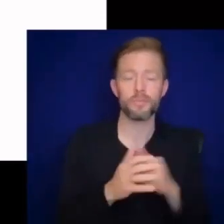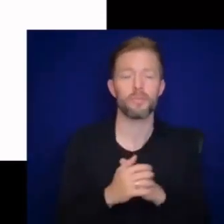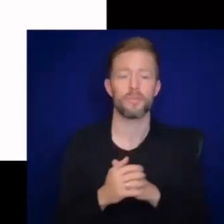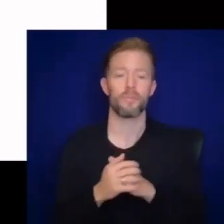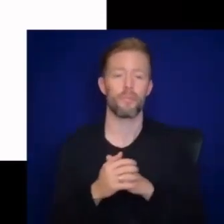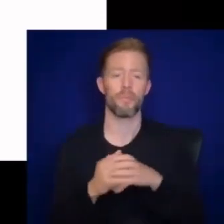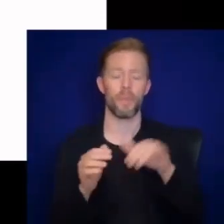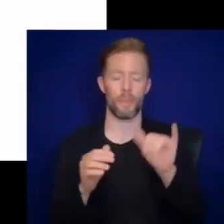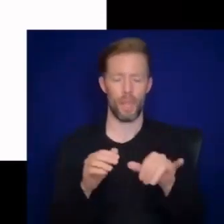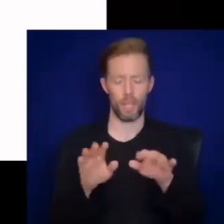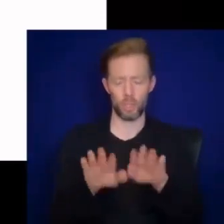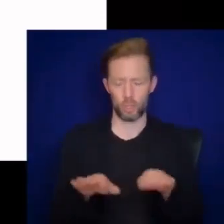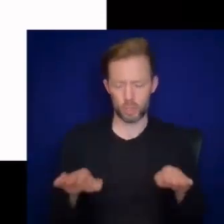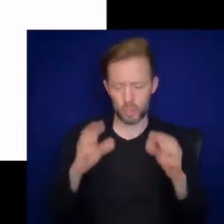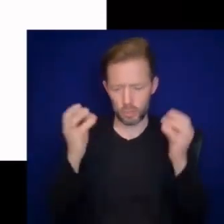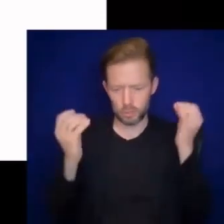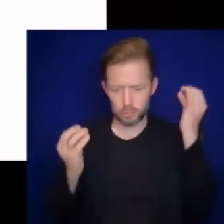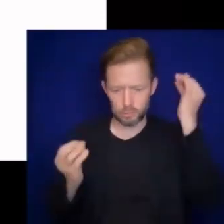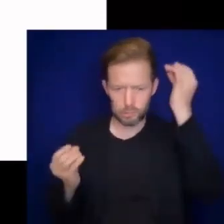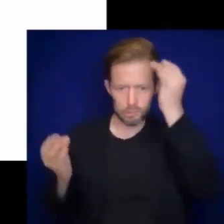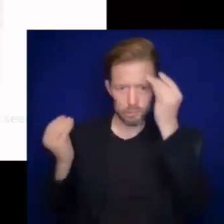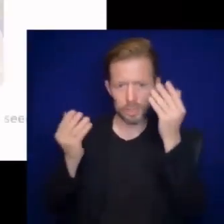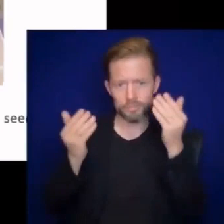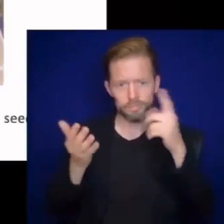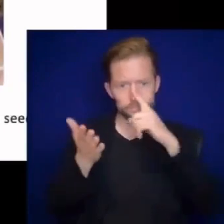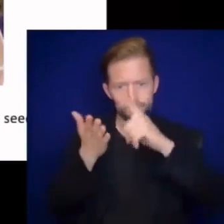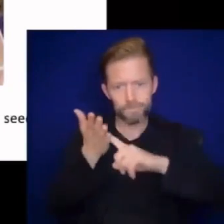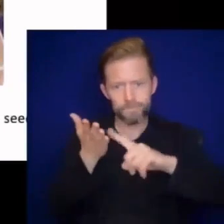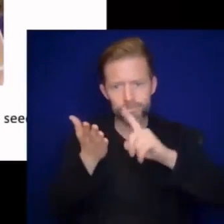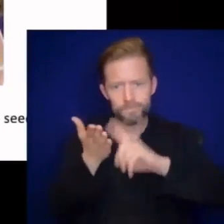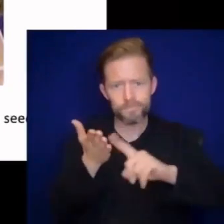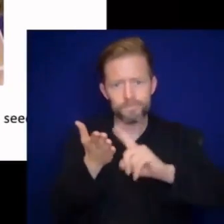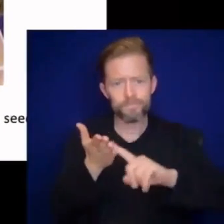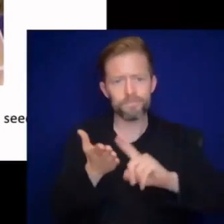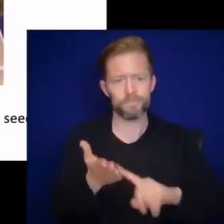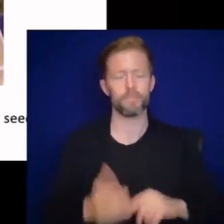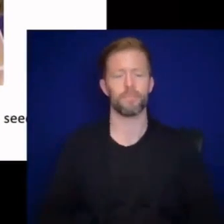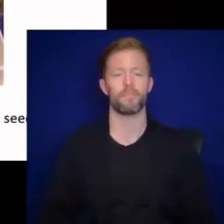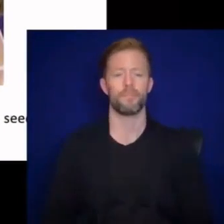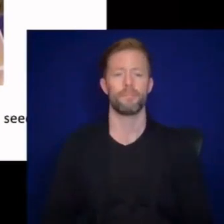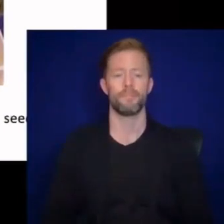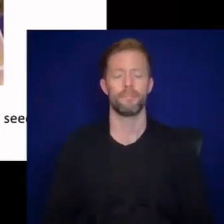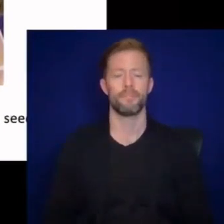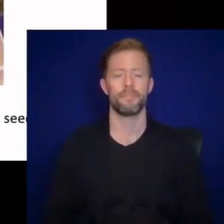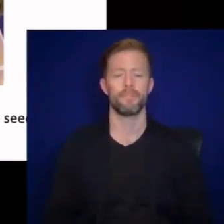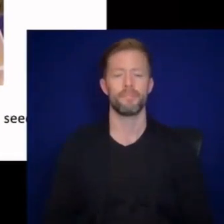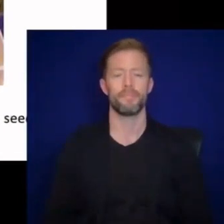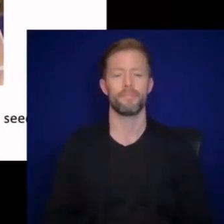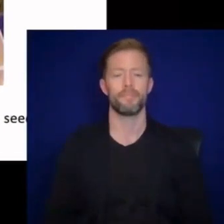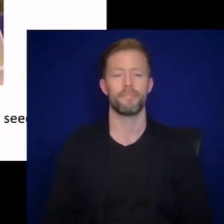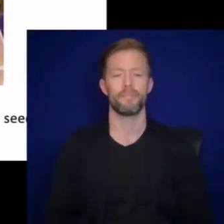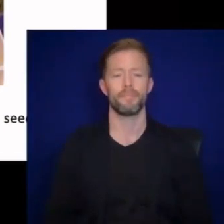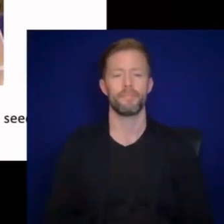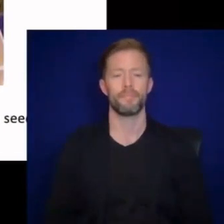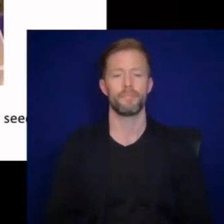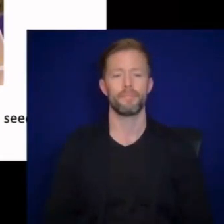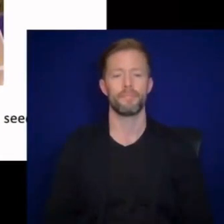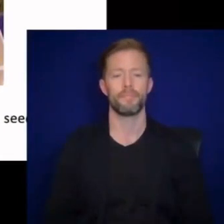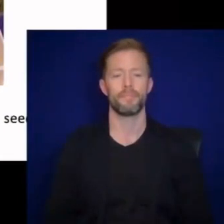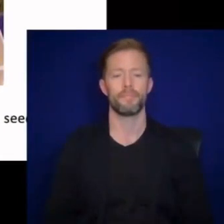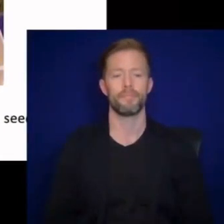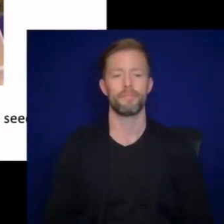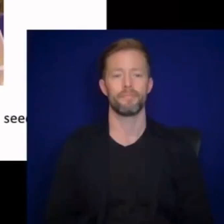these questions in mind, the children are said to investigate. And so the first explorations are